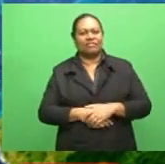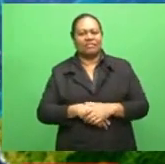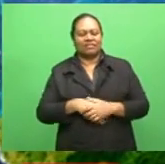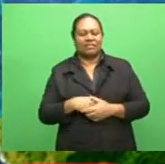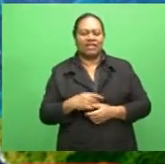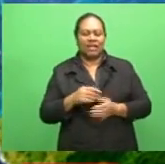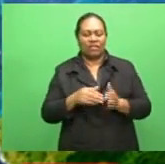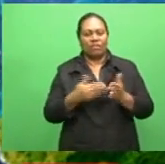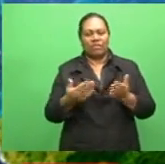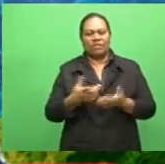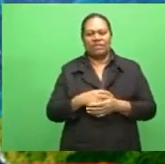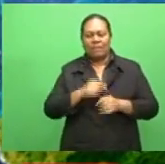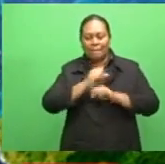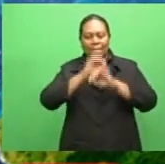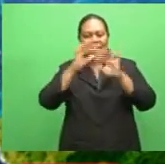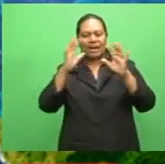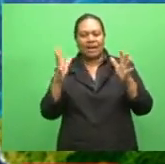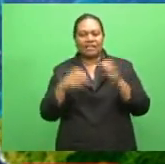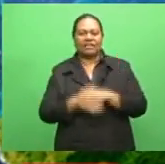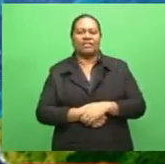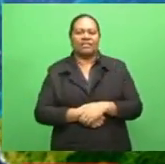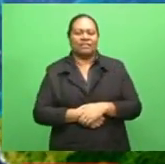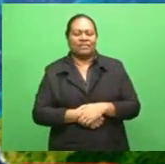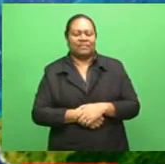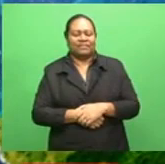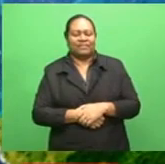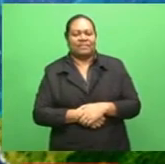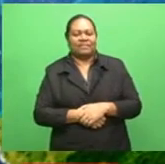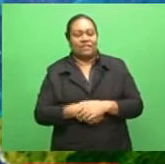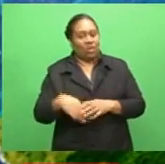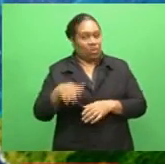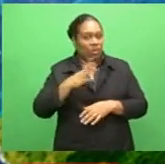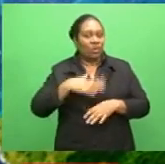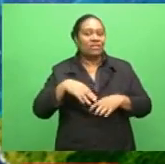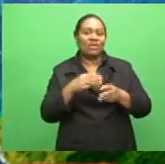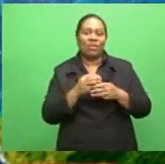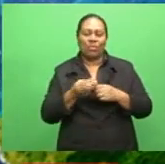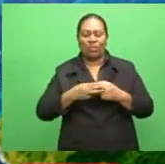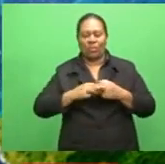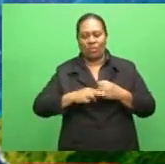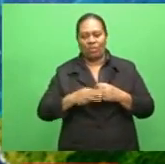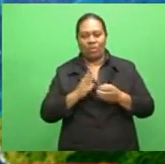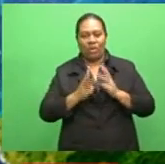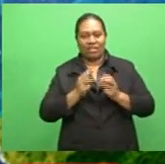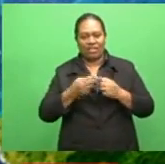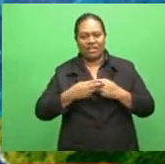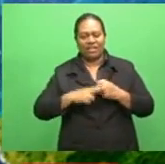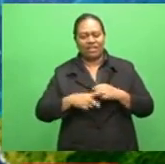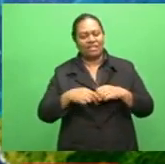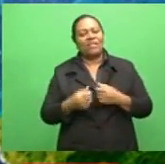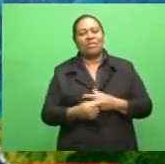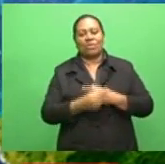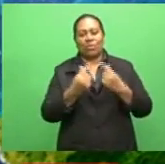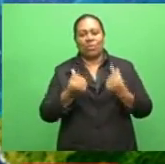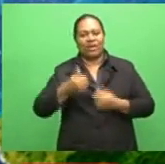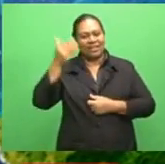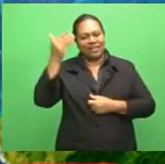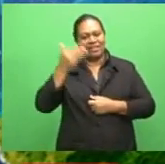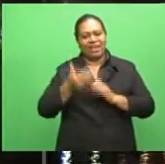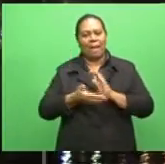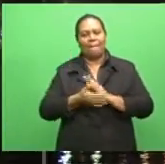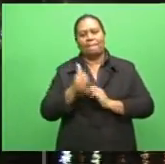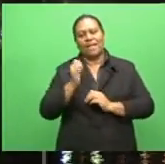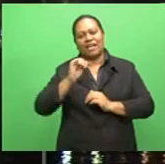for brighter and nicer spells. That's all the weather news from my end. Have a great evening. It's back to